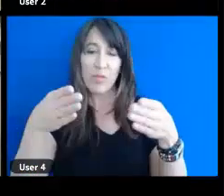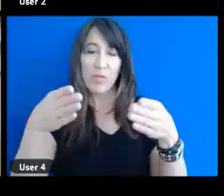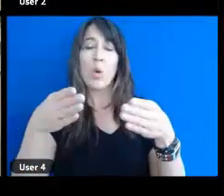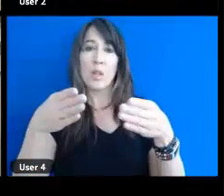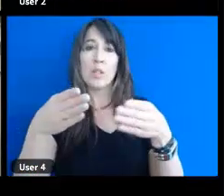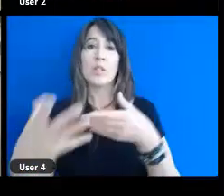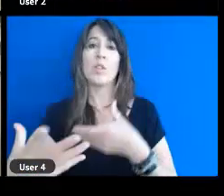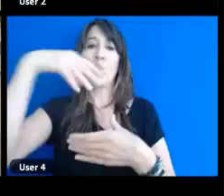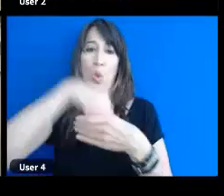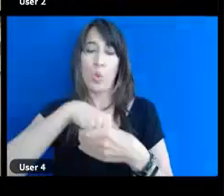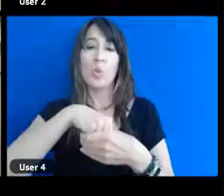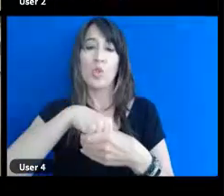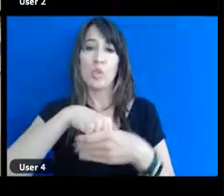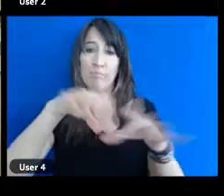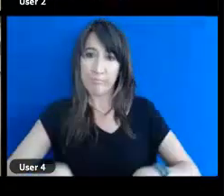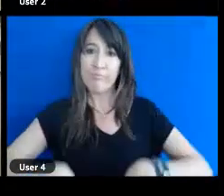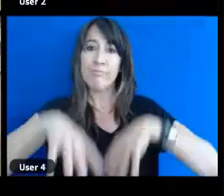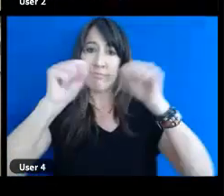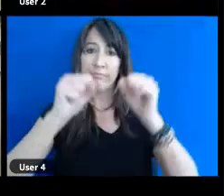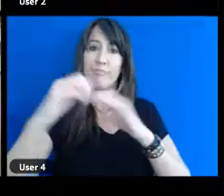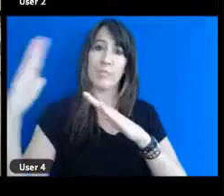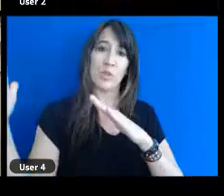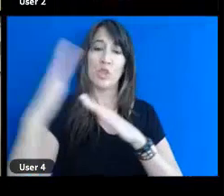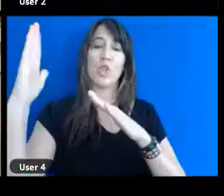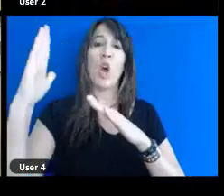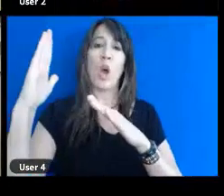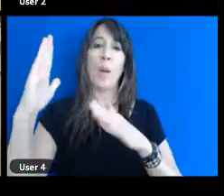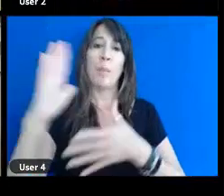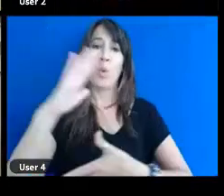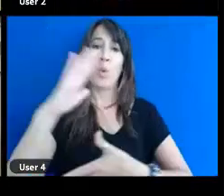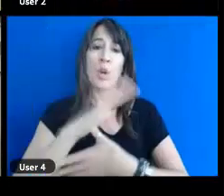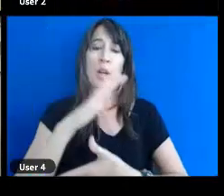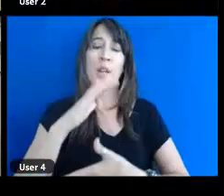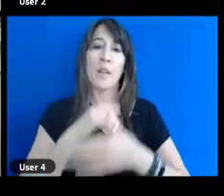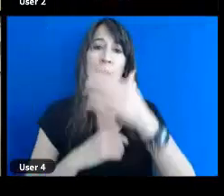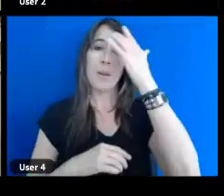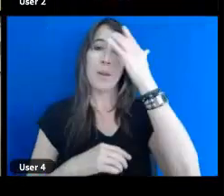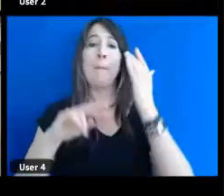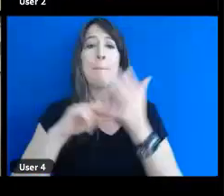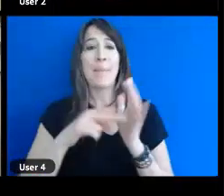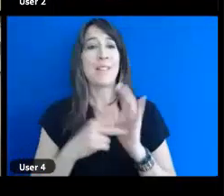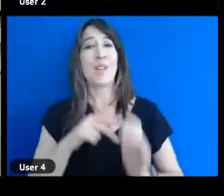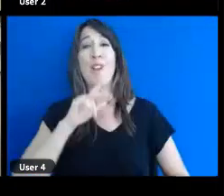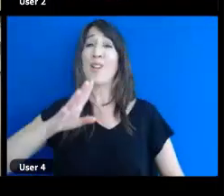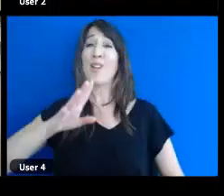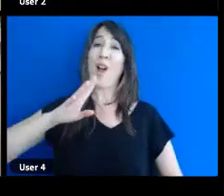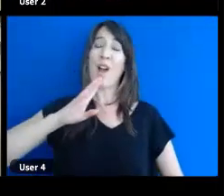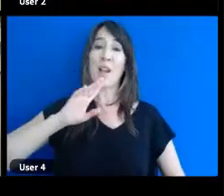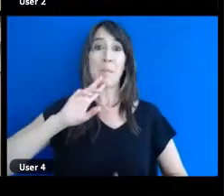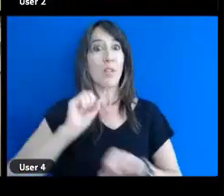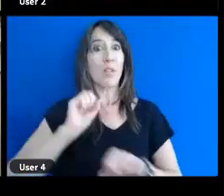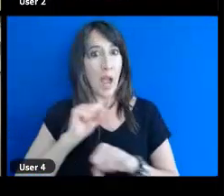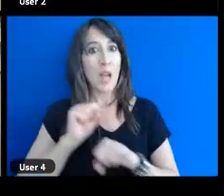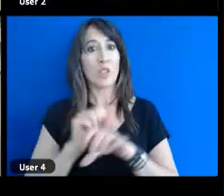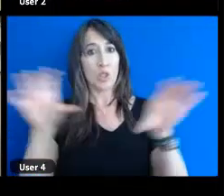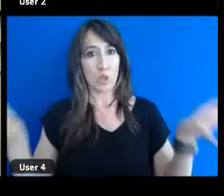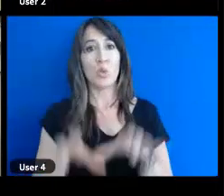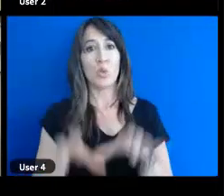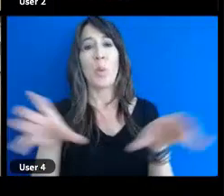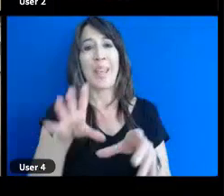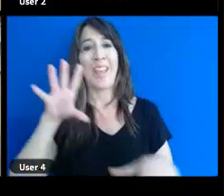championing, that was a tough one, championing inclusion. So that means that you're actually walking